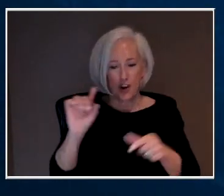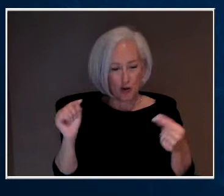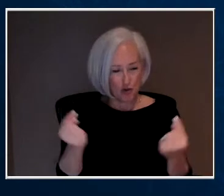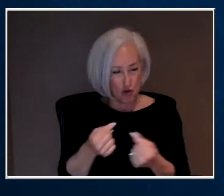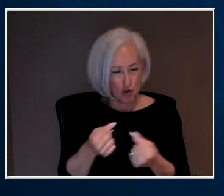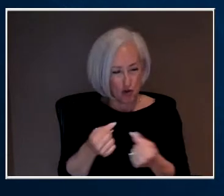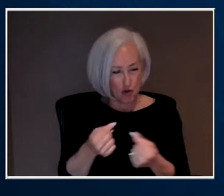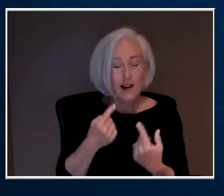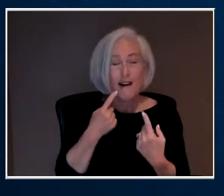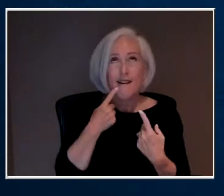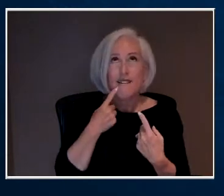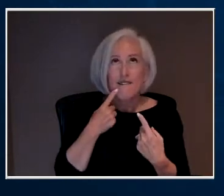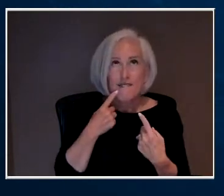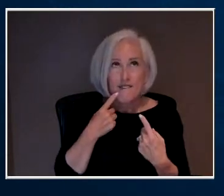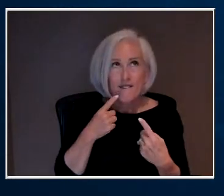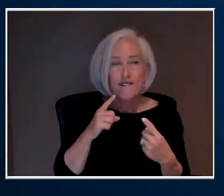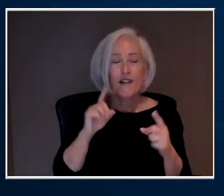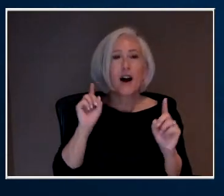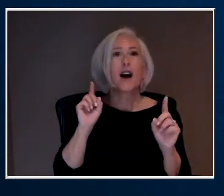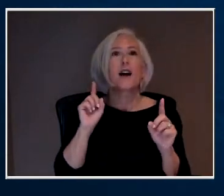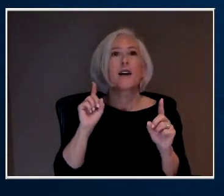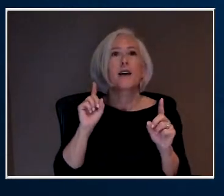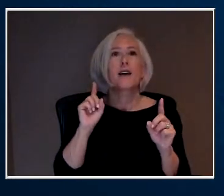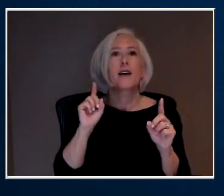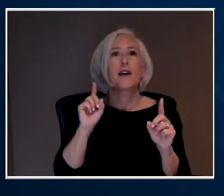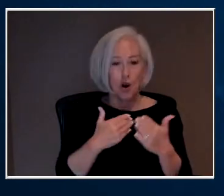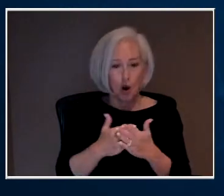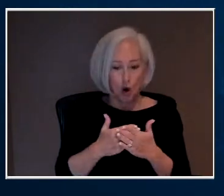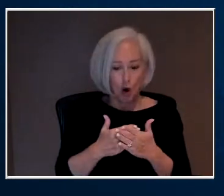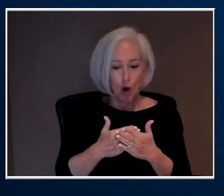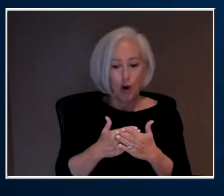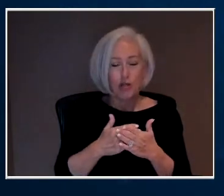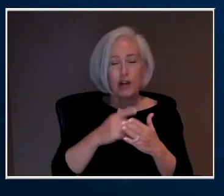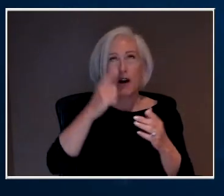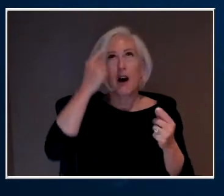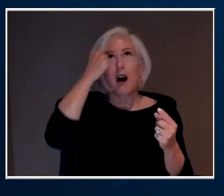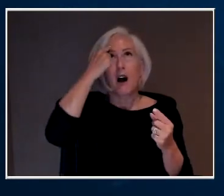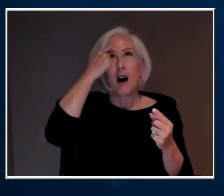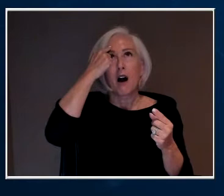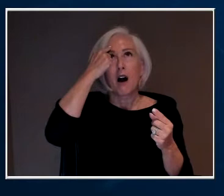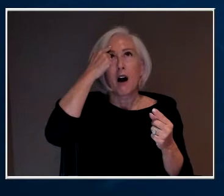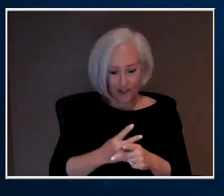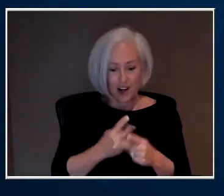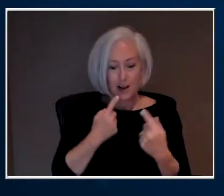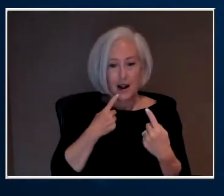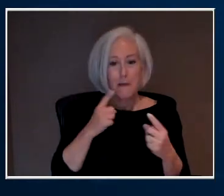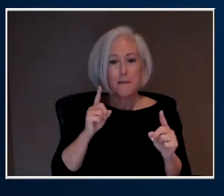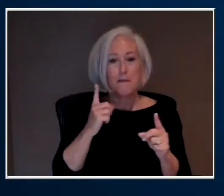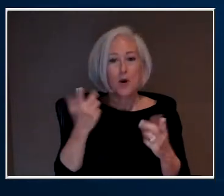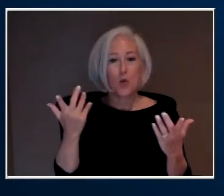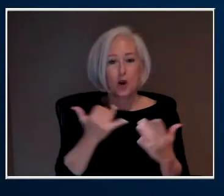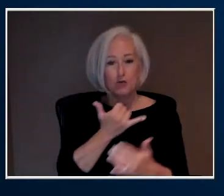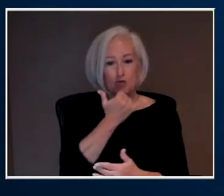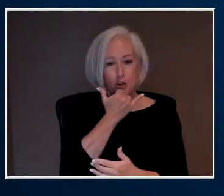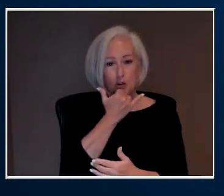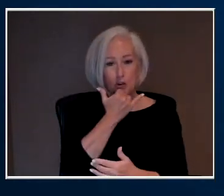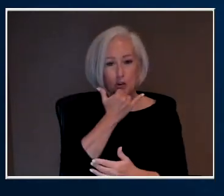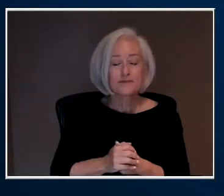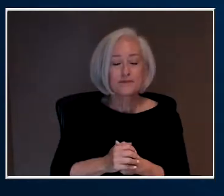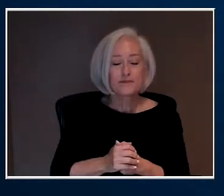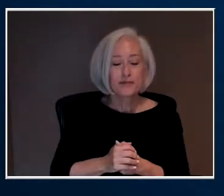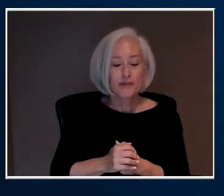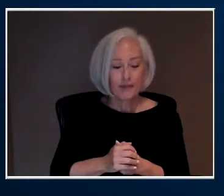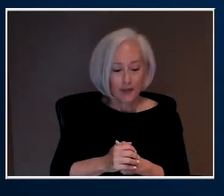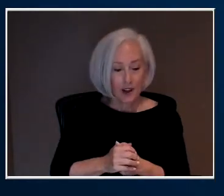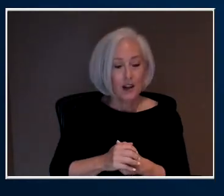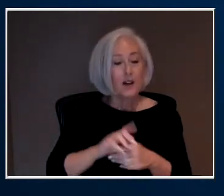But finally, all the pieces started coming together. So there was a delay at even getting started. Once we started working